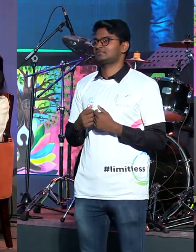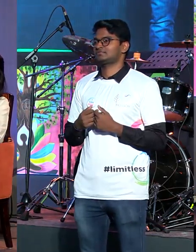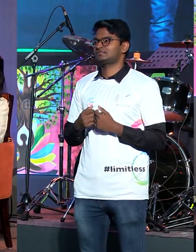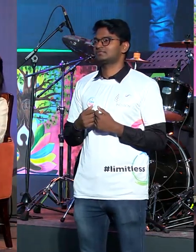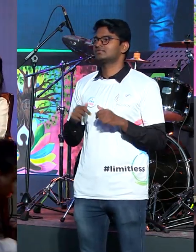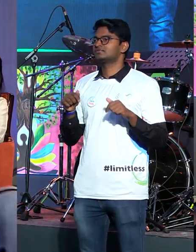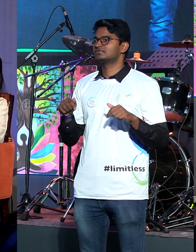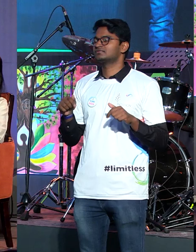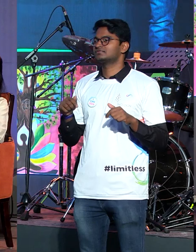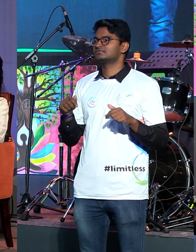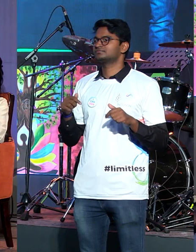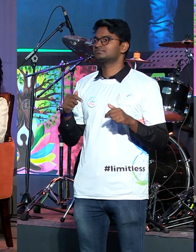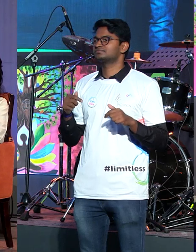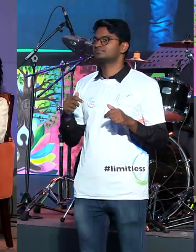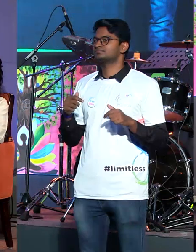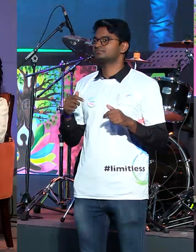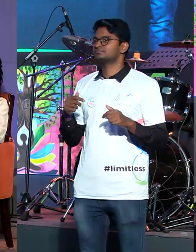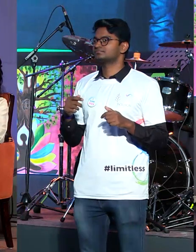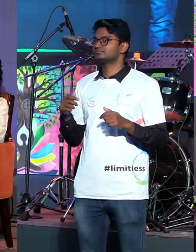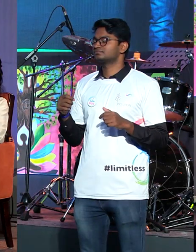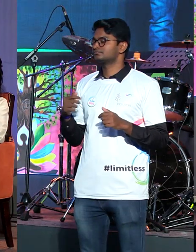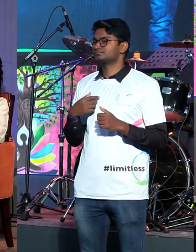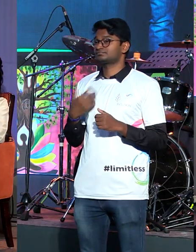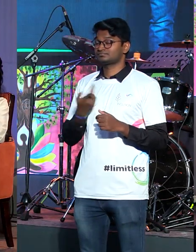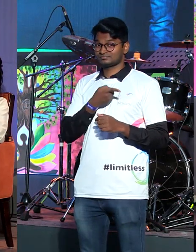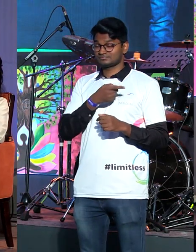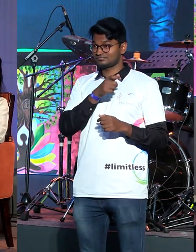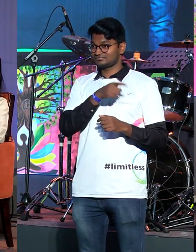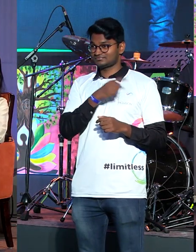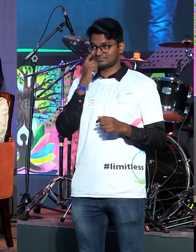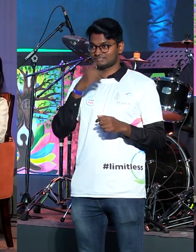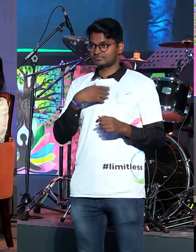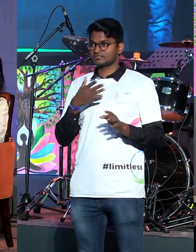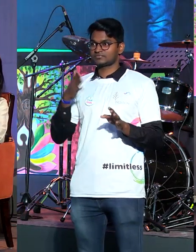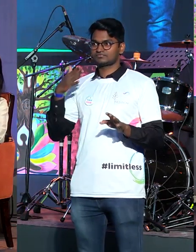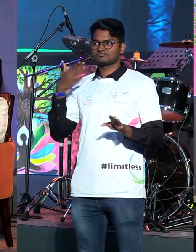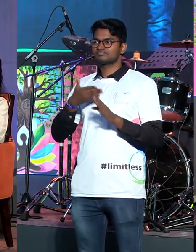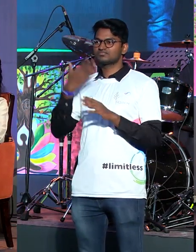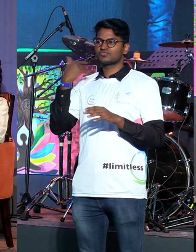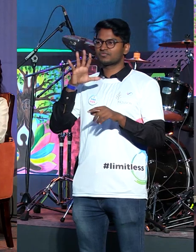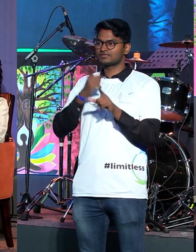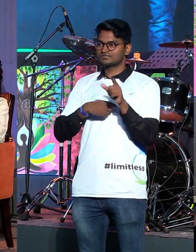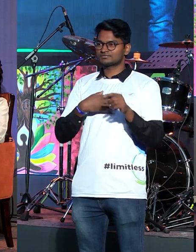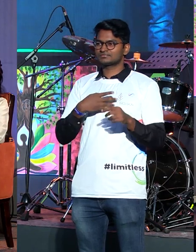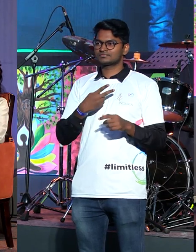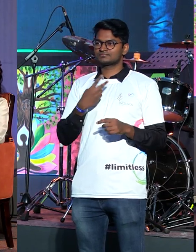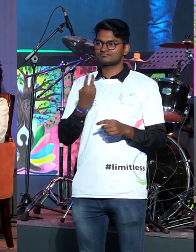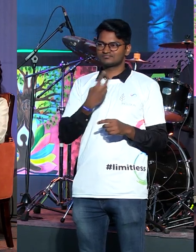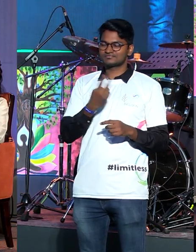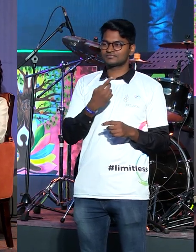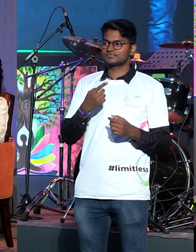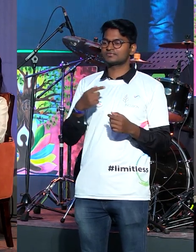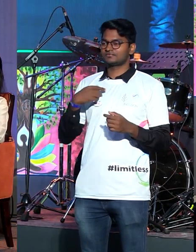this is my, you were supposed to be here. I've been chasing her for the last 5 years now. I'll tell you my part of the story and then Nandita will tell